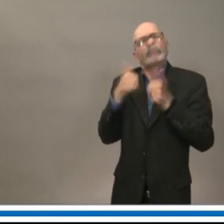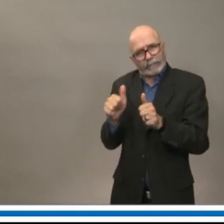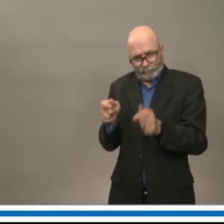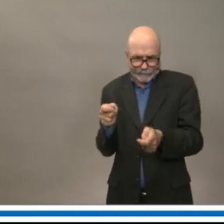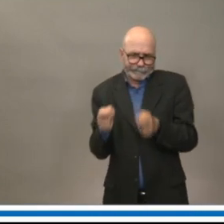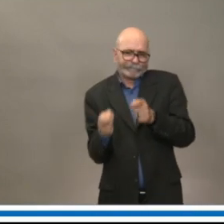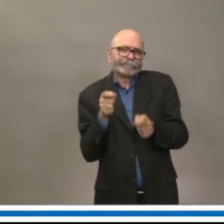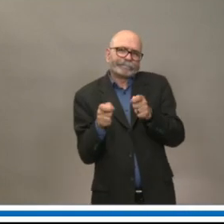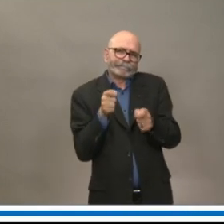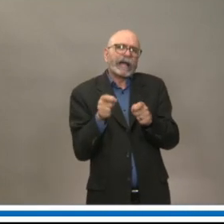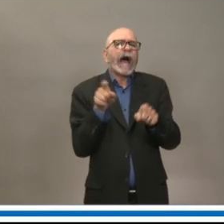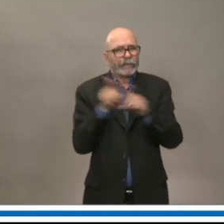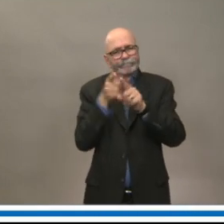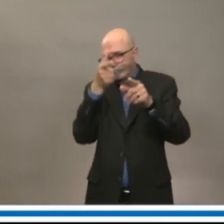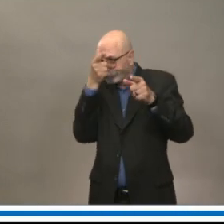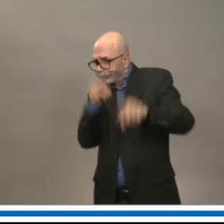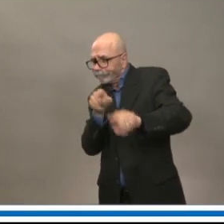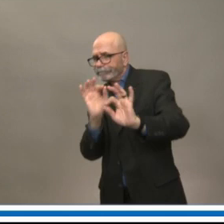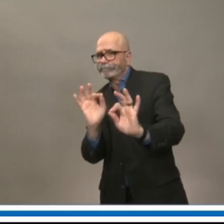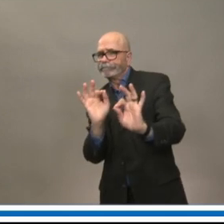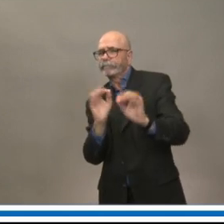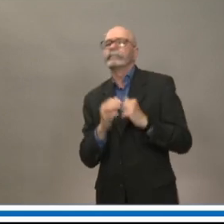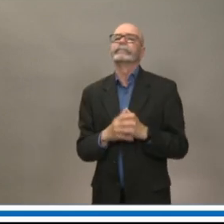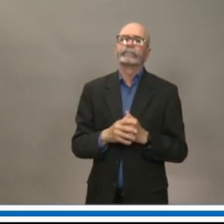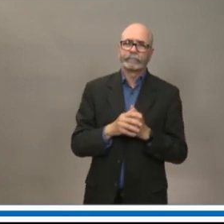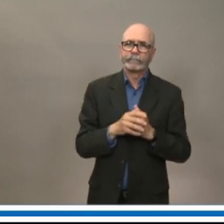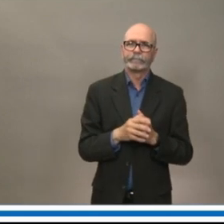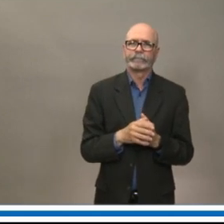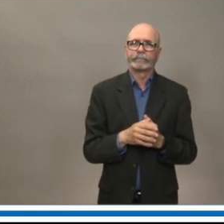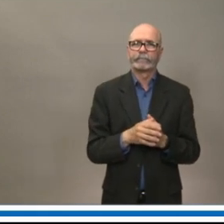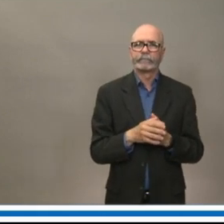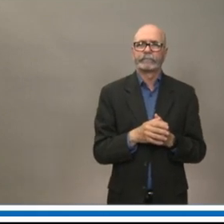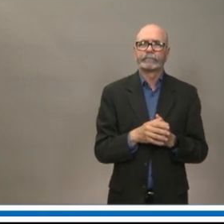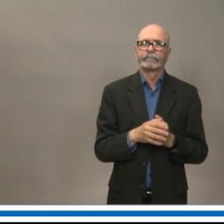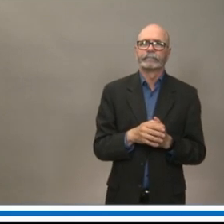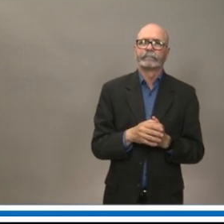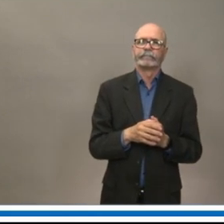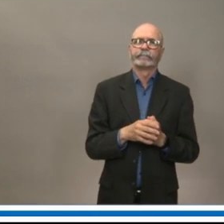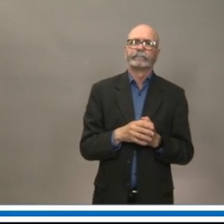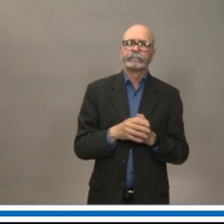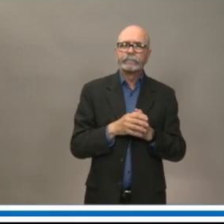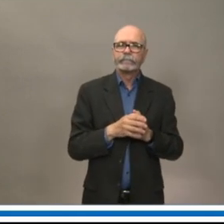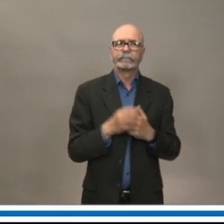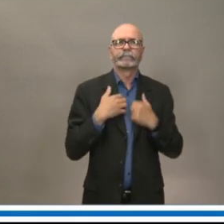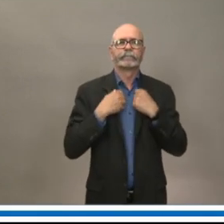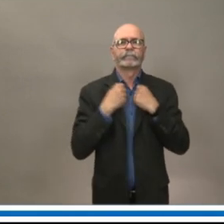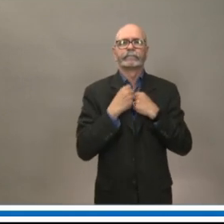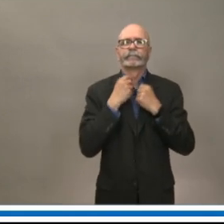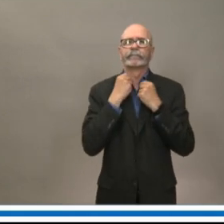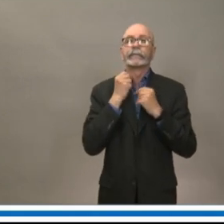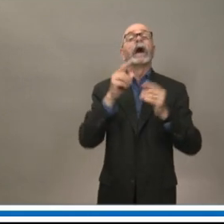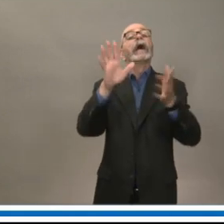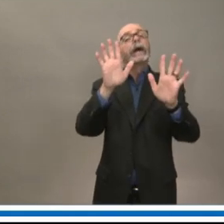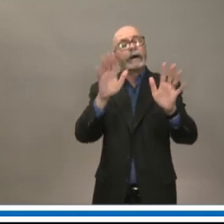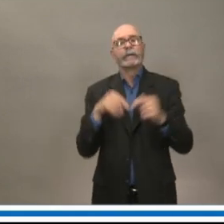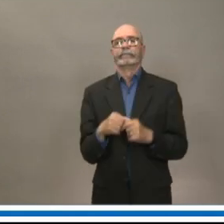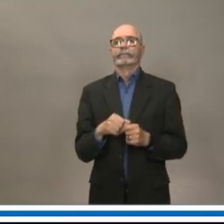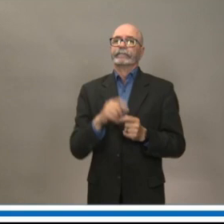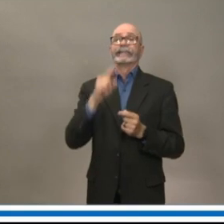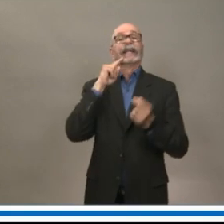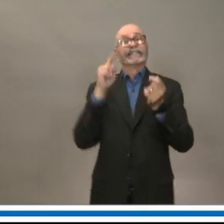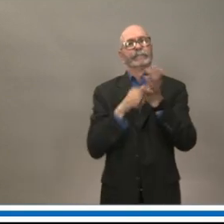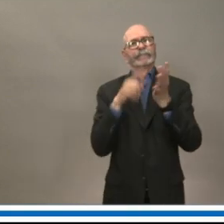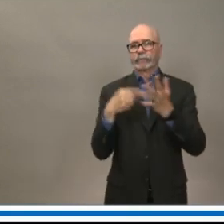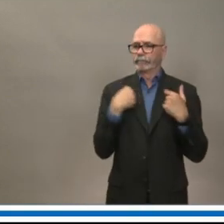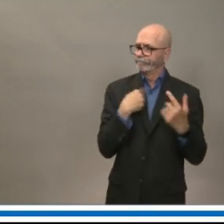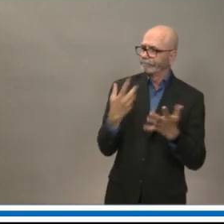disabilities. I would ask as I've asked people to do a lot around being caring, building community, that we